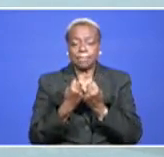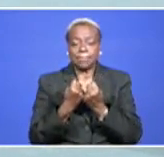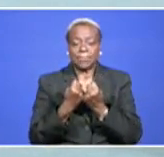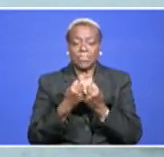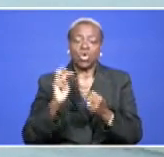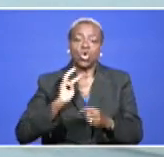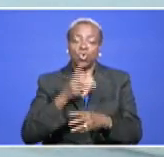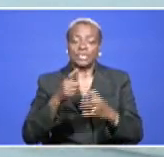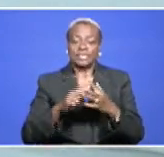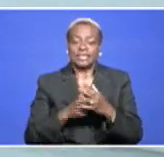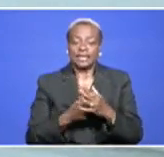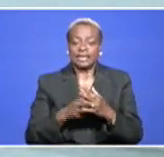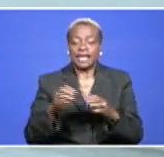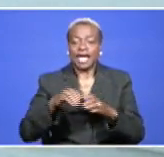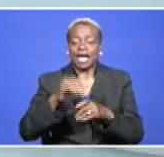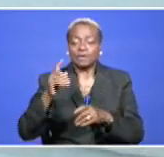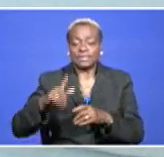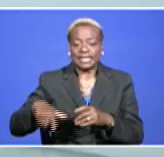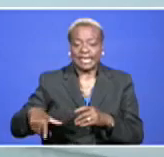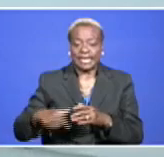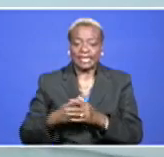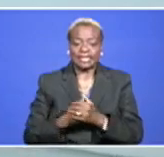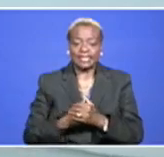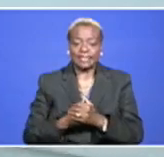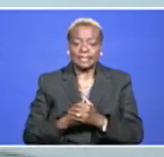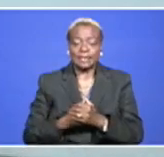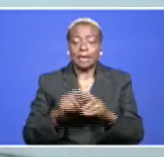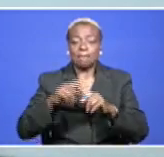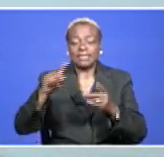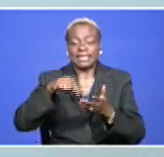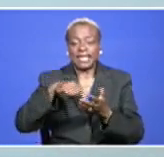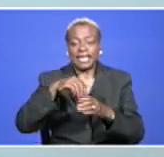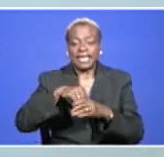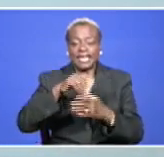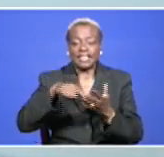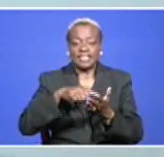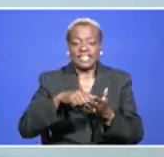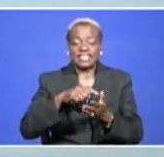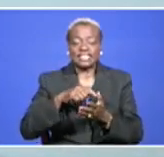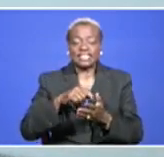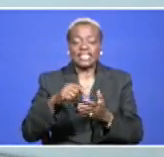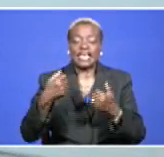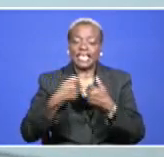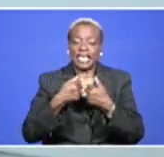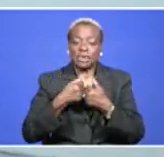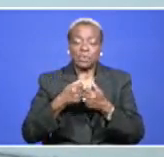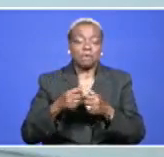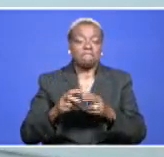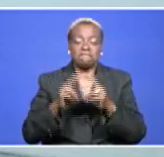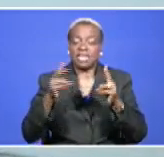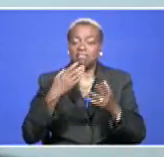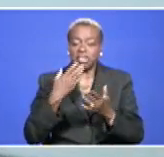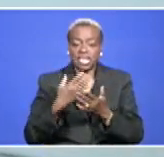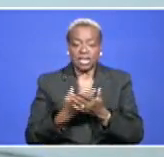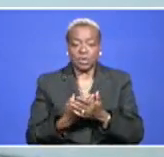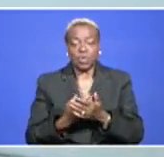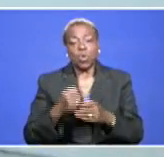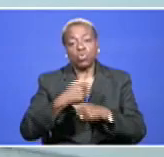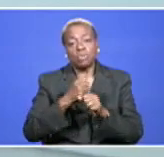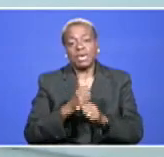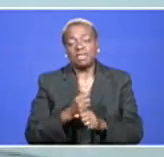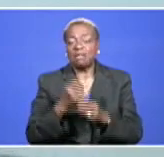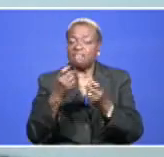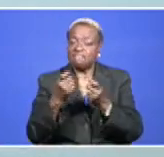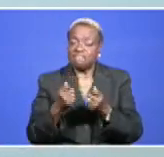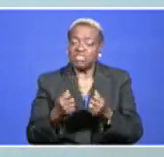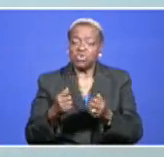we started all late. However, in this game, I think we were exceptional. Just apart from making a few mistakes on defense, we